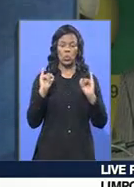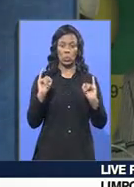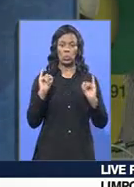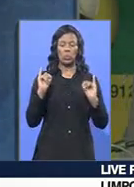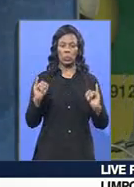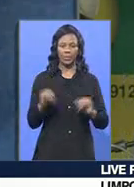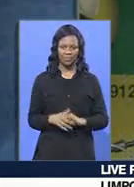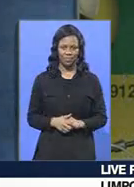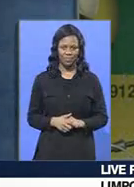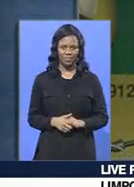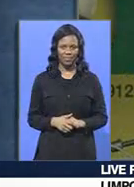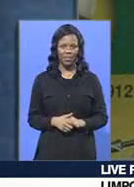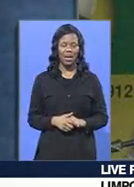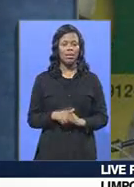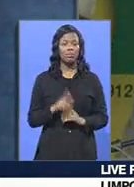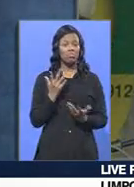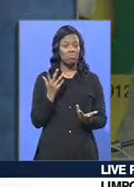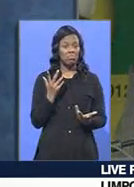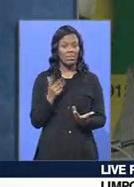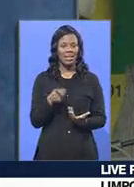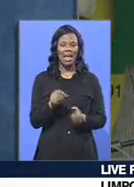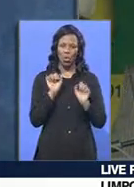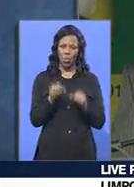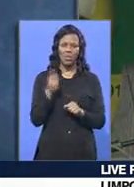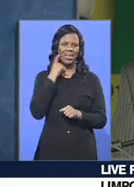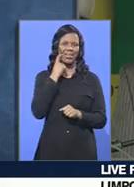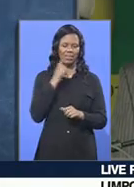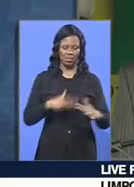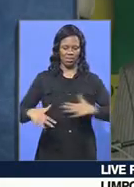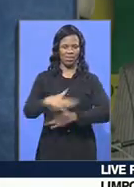That could have led to the civil war.